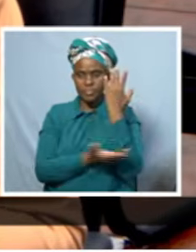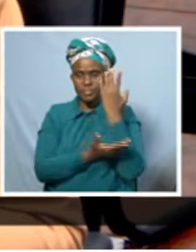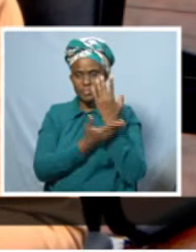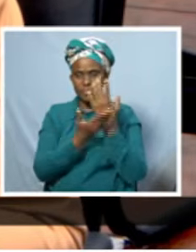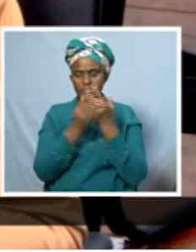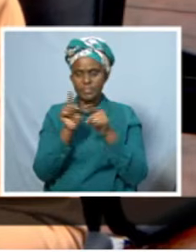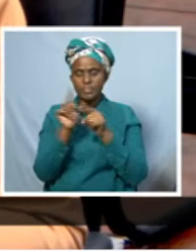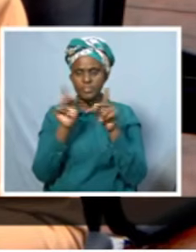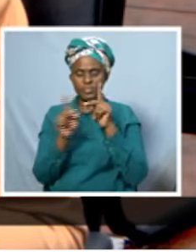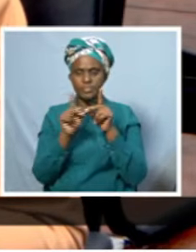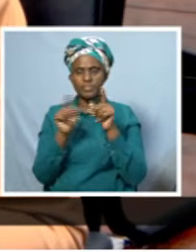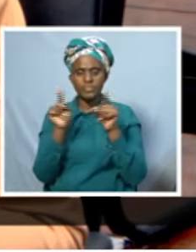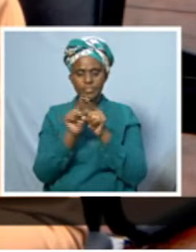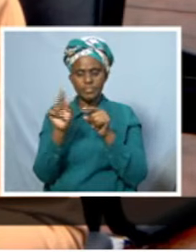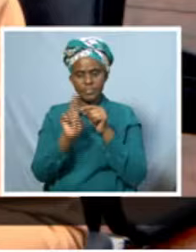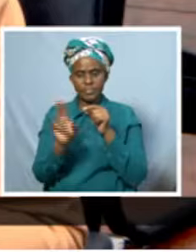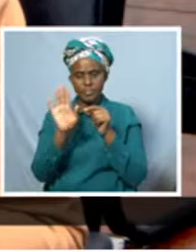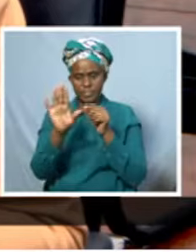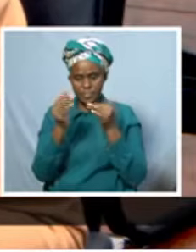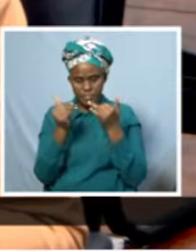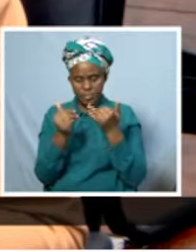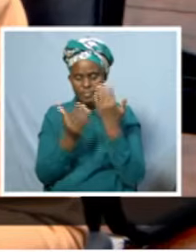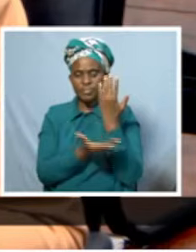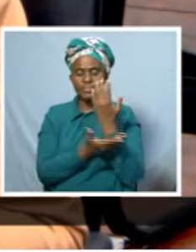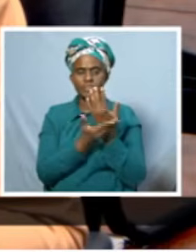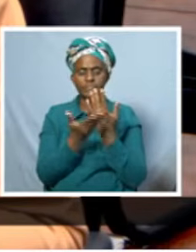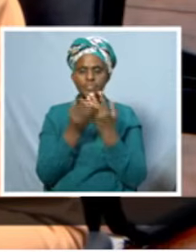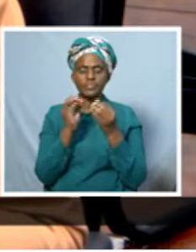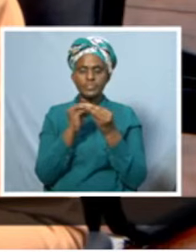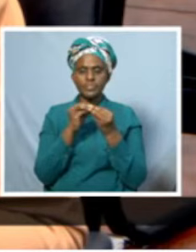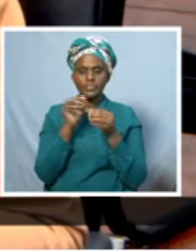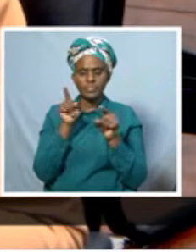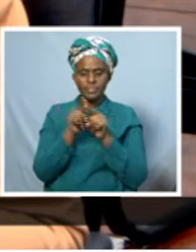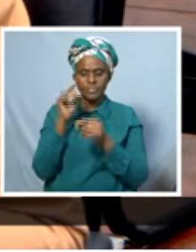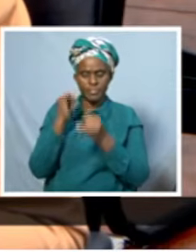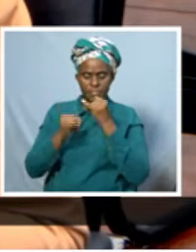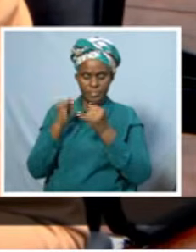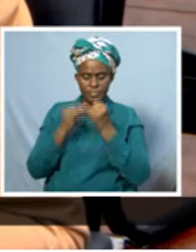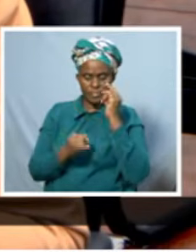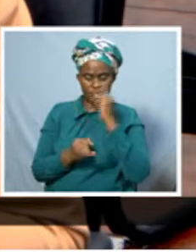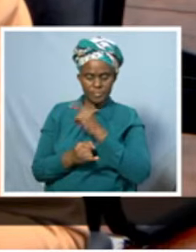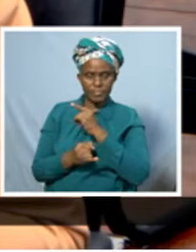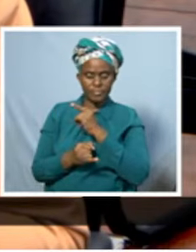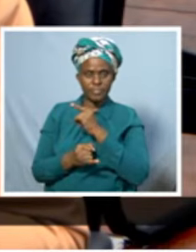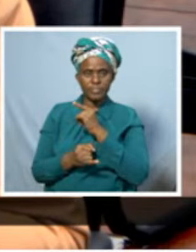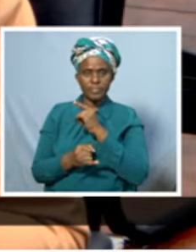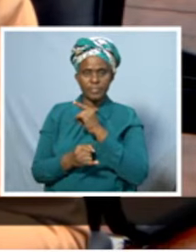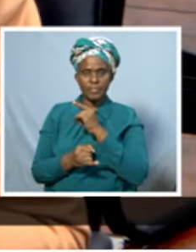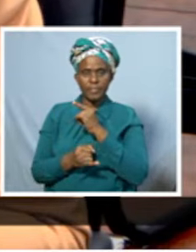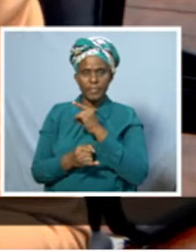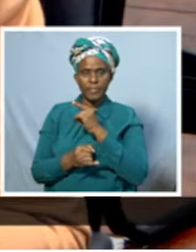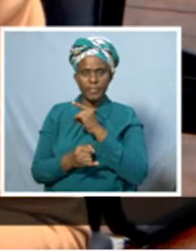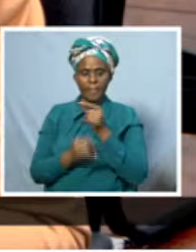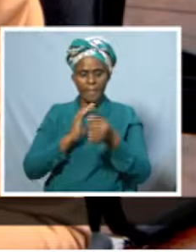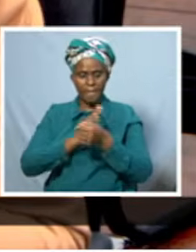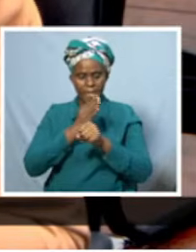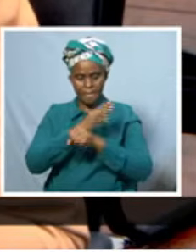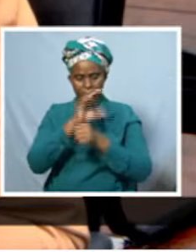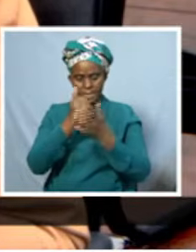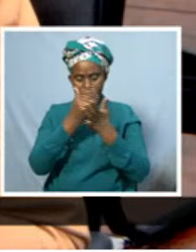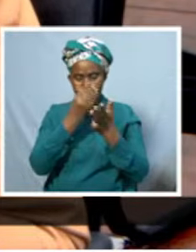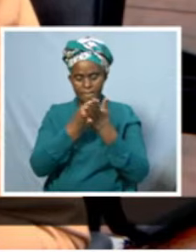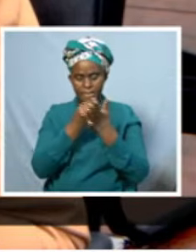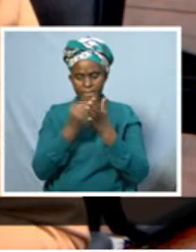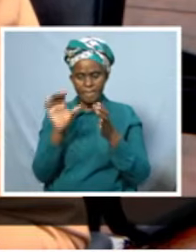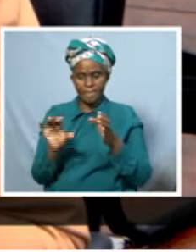and the uptake is now improved. Then the last one is after these funds